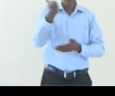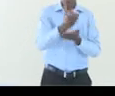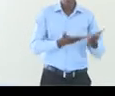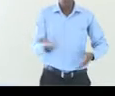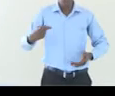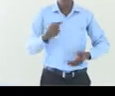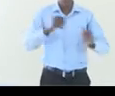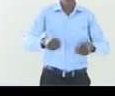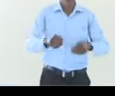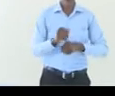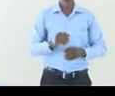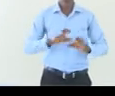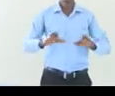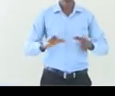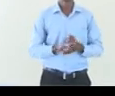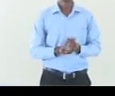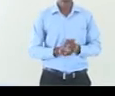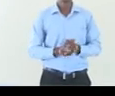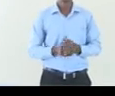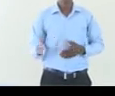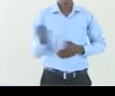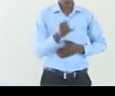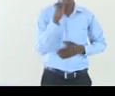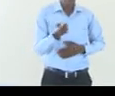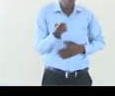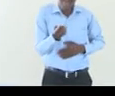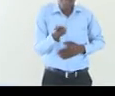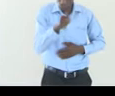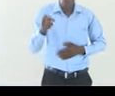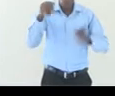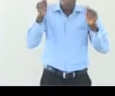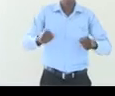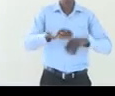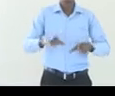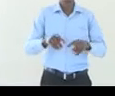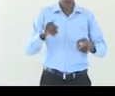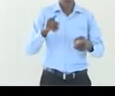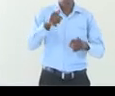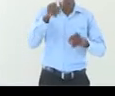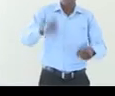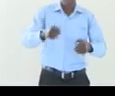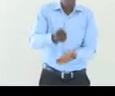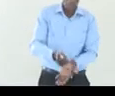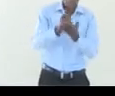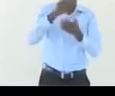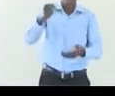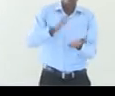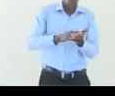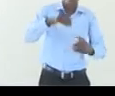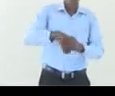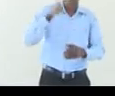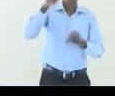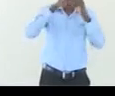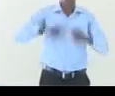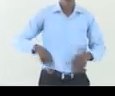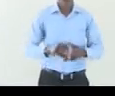can do. There is a little you can do. You can help the school in your village,